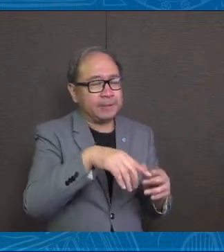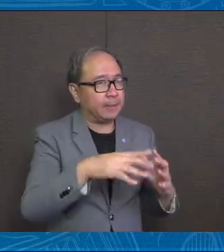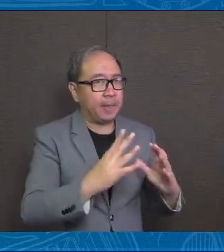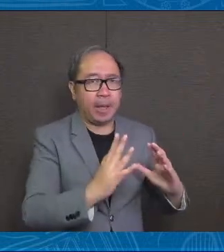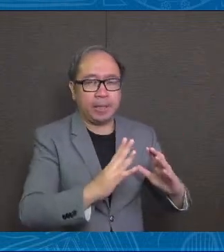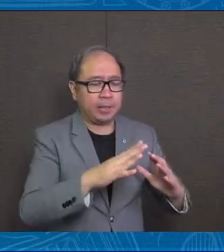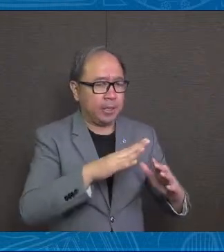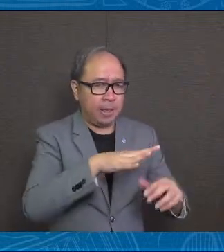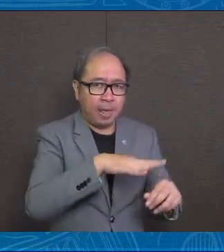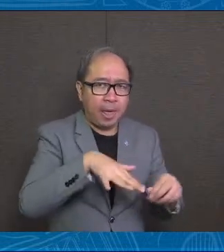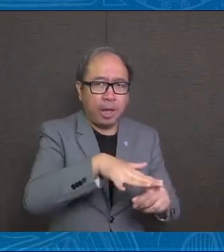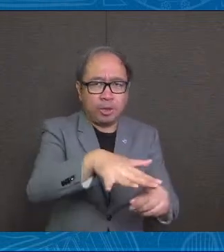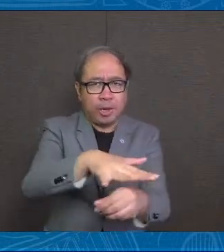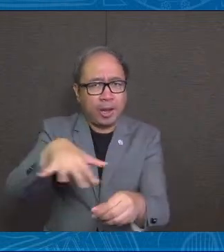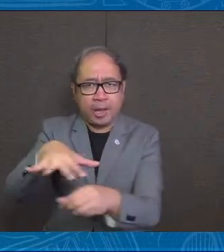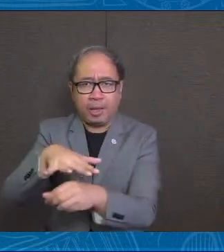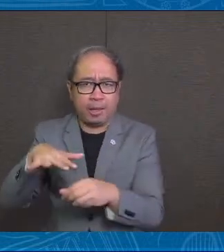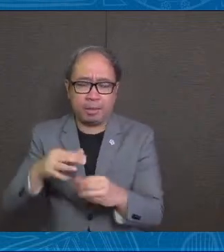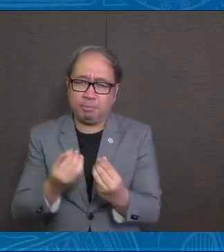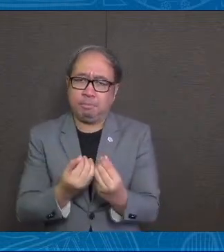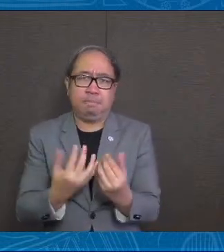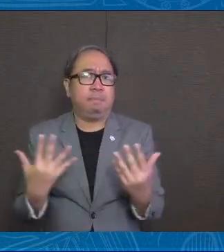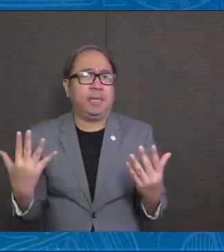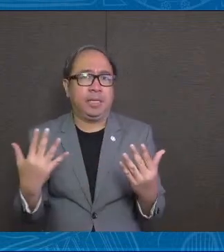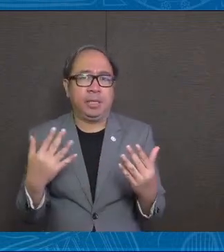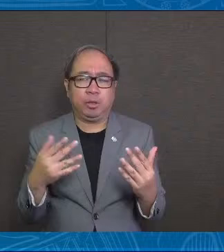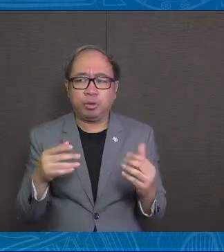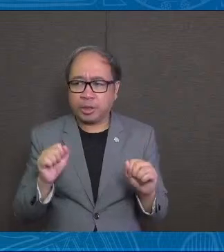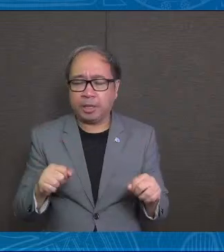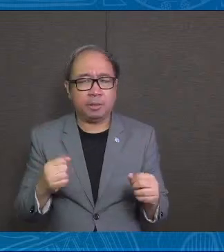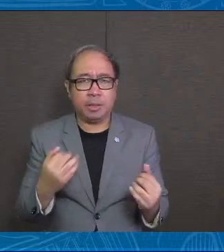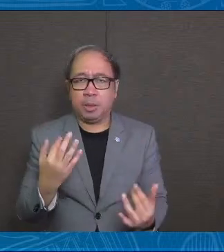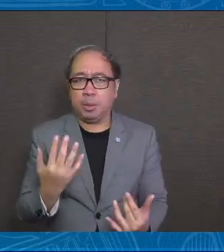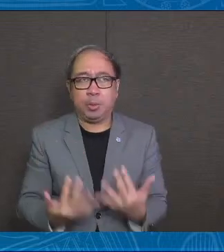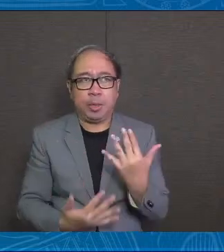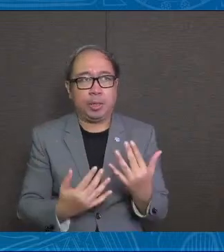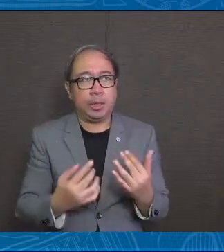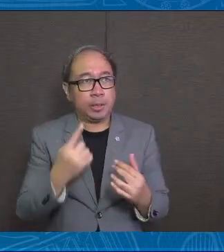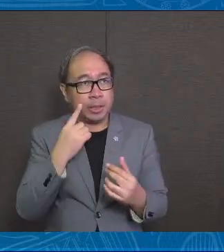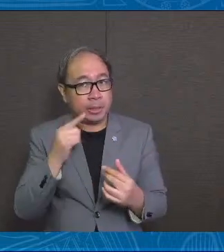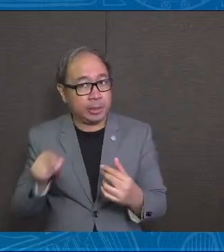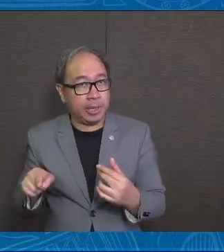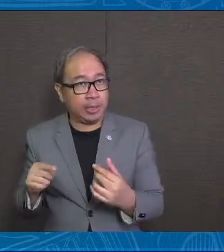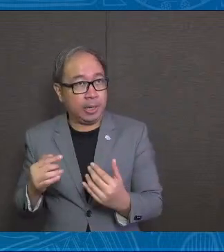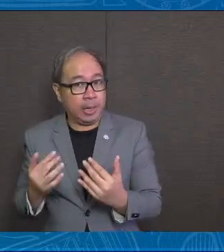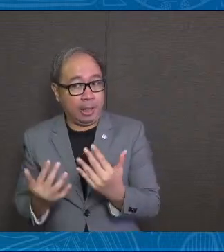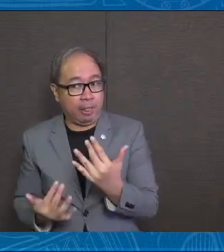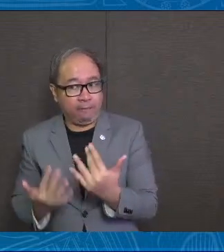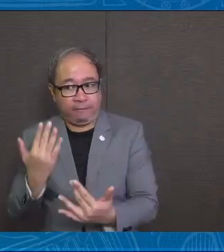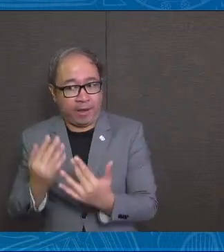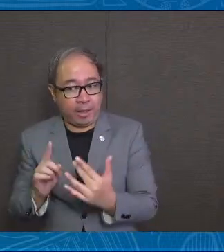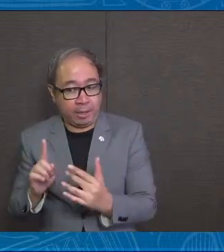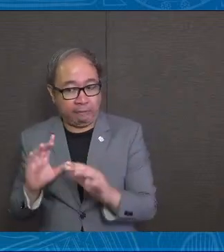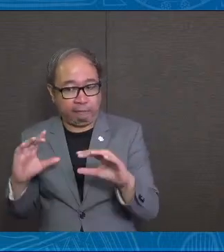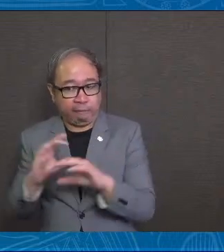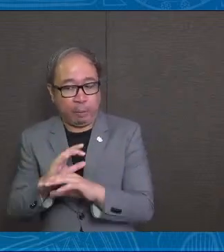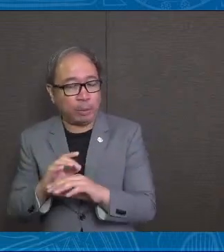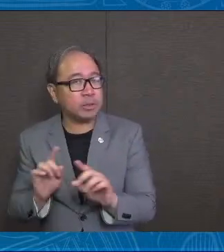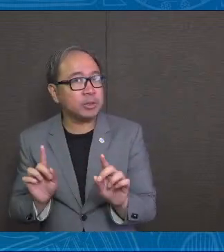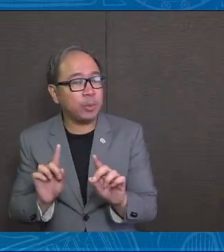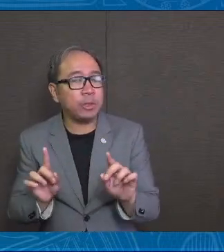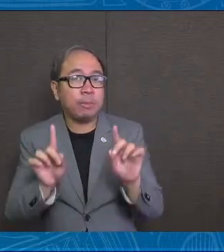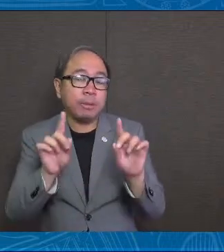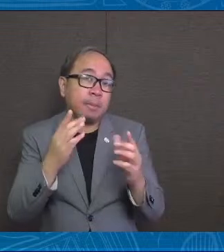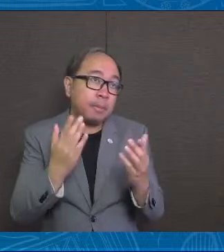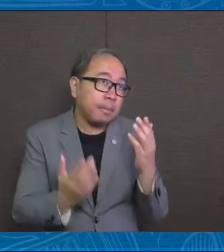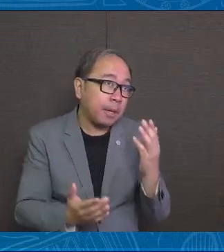I didn't saw anywhere. We are not talking about fire. Maybe it can cause us